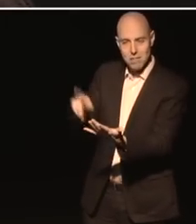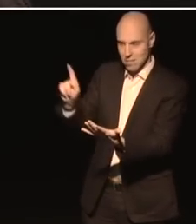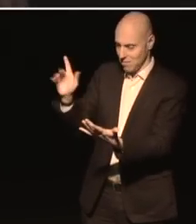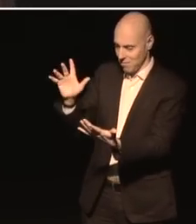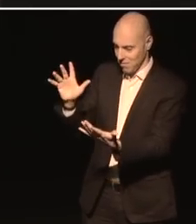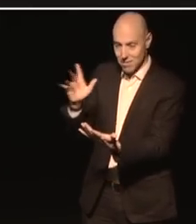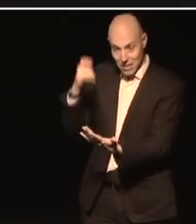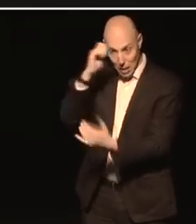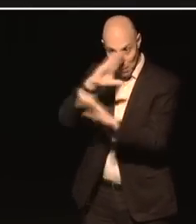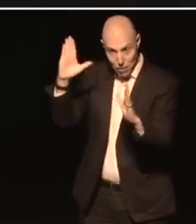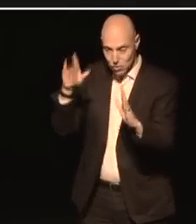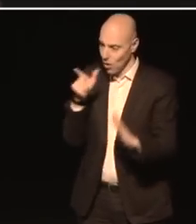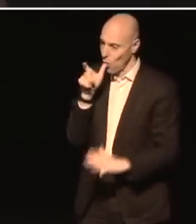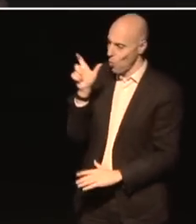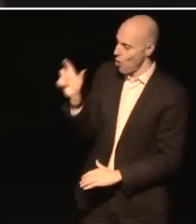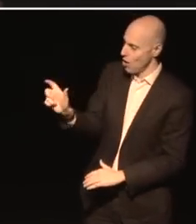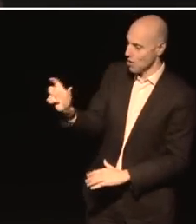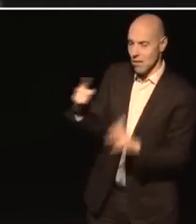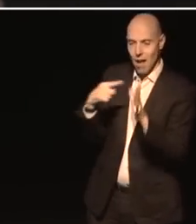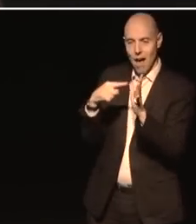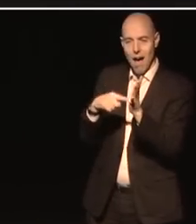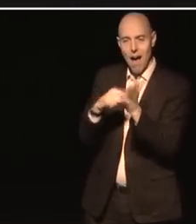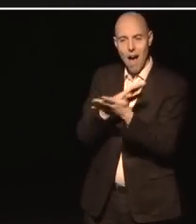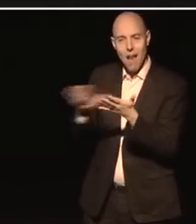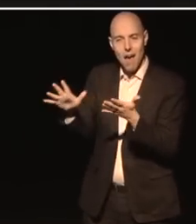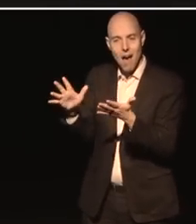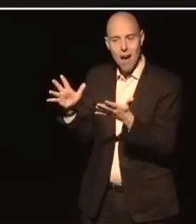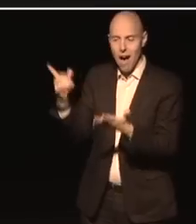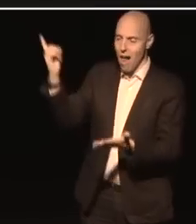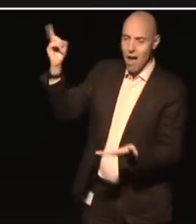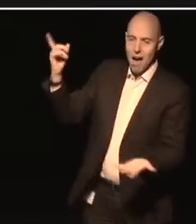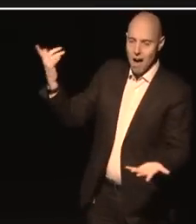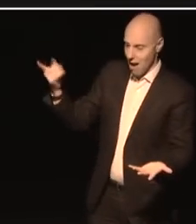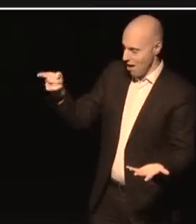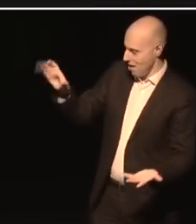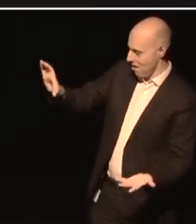and you can imagine that the word in the middle would be Allah, because it's the most